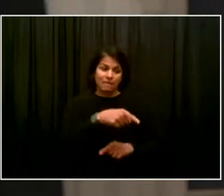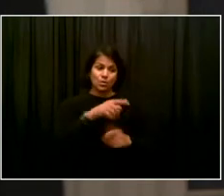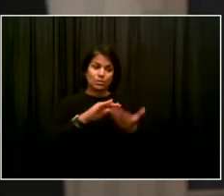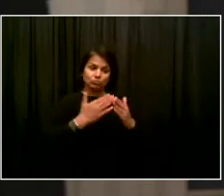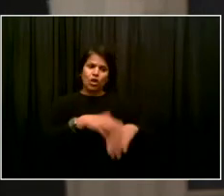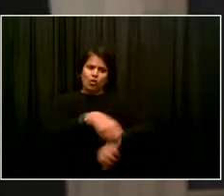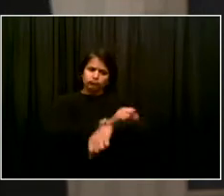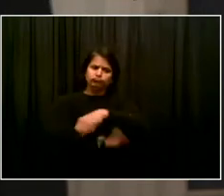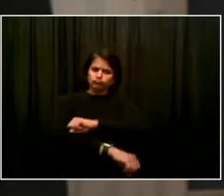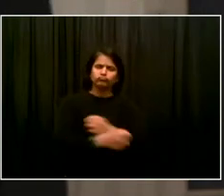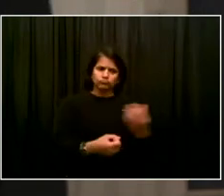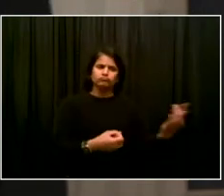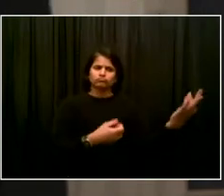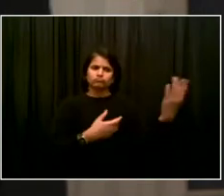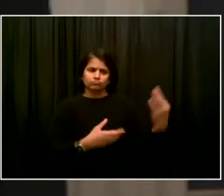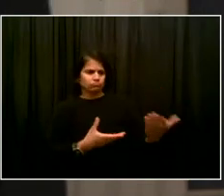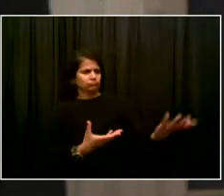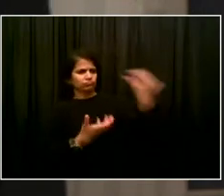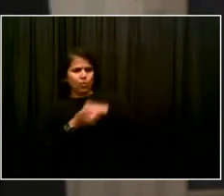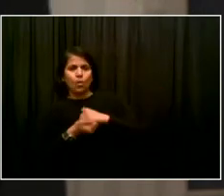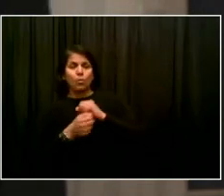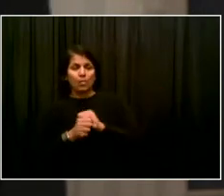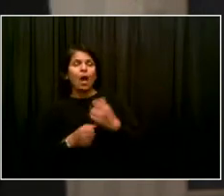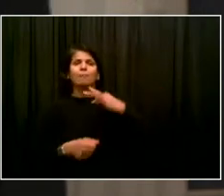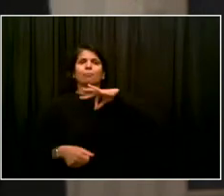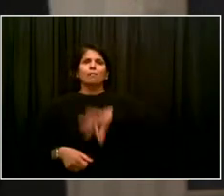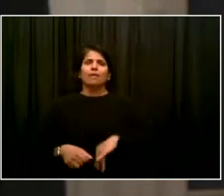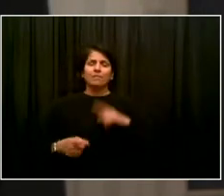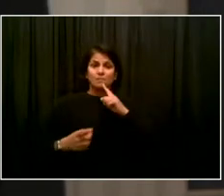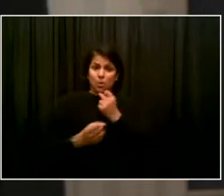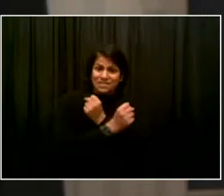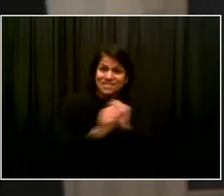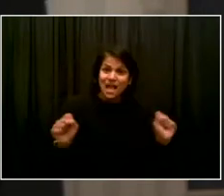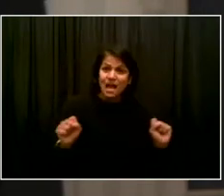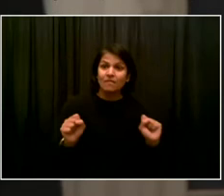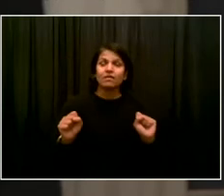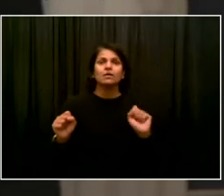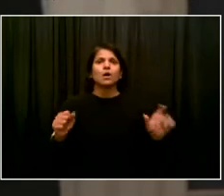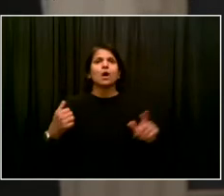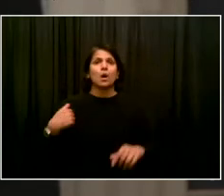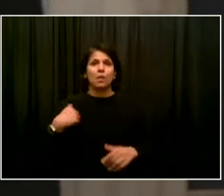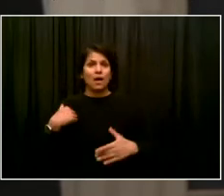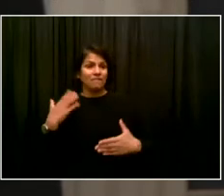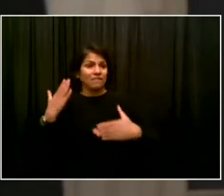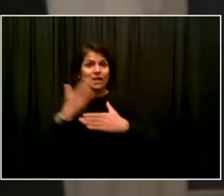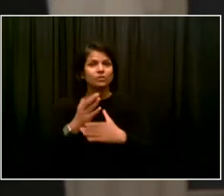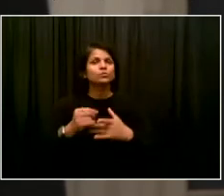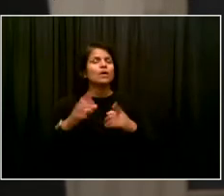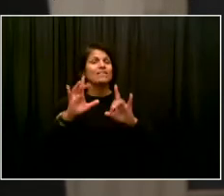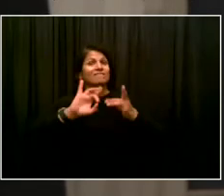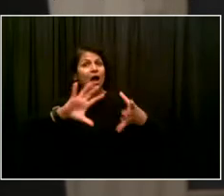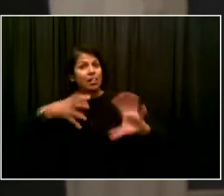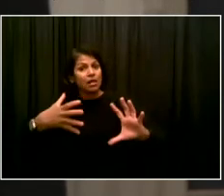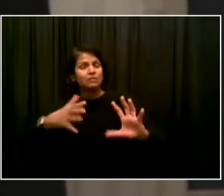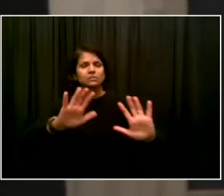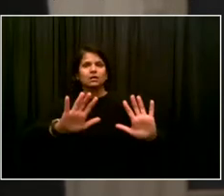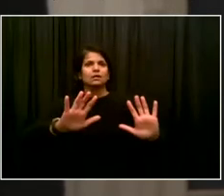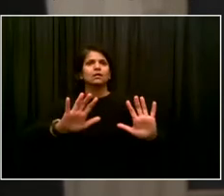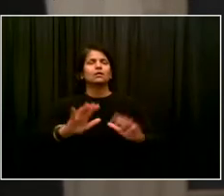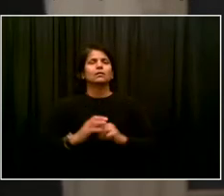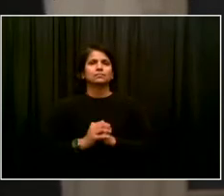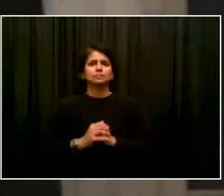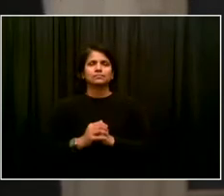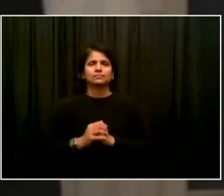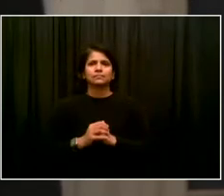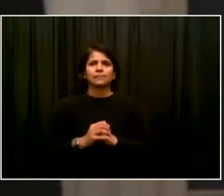are saved in between, the fights that we intervene and interrupt, that's something that everybody doesn't, you know, it shouldn't be for any and everybody to do.